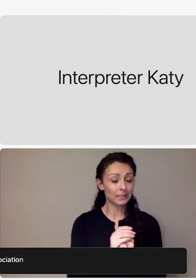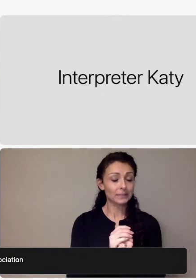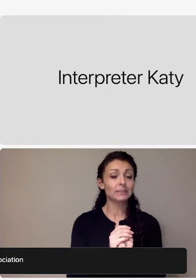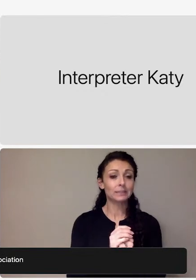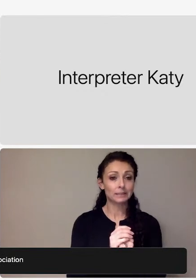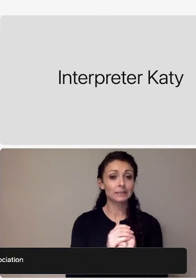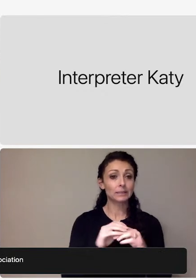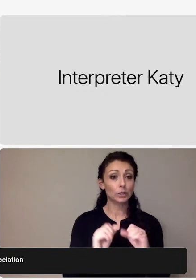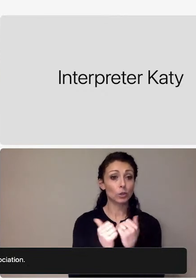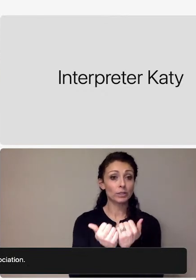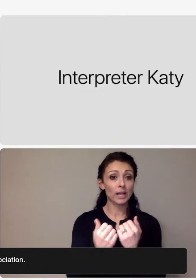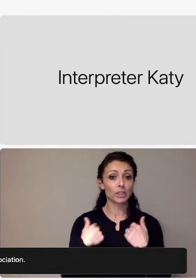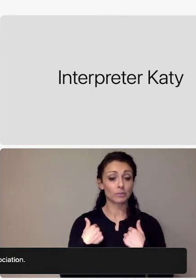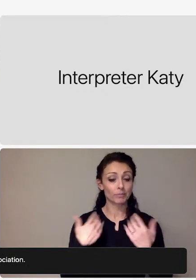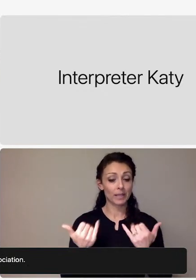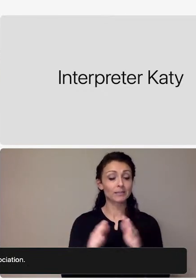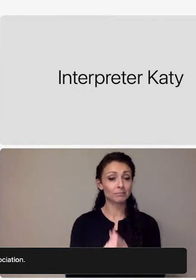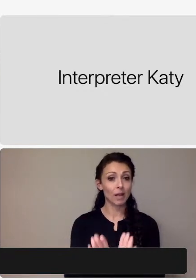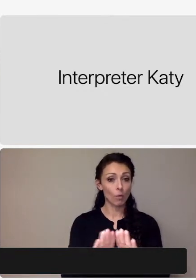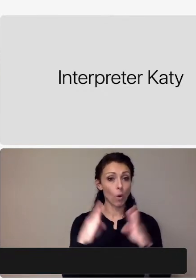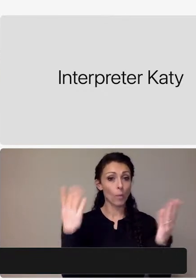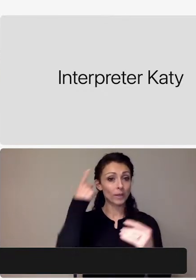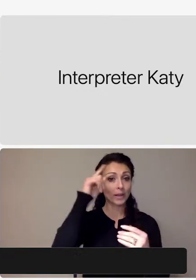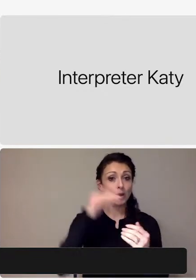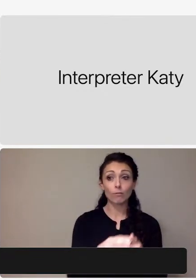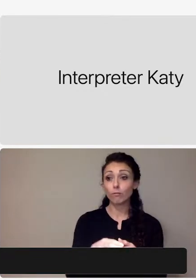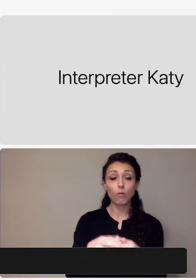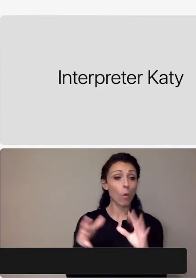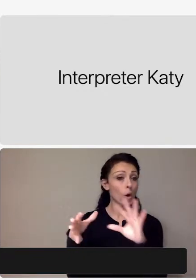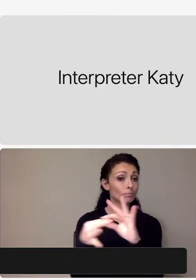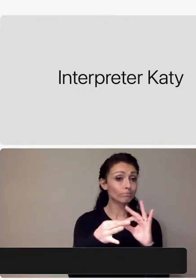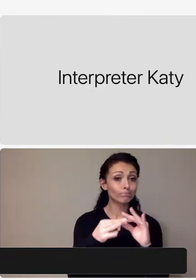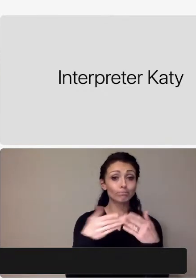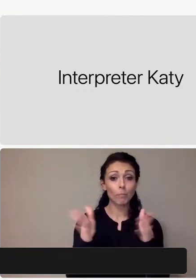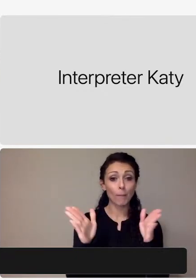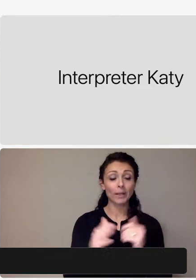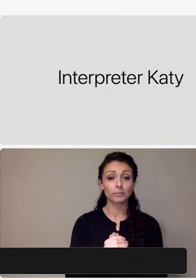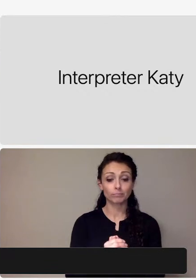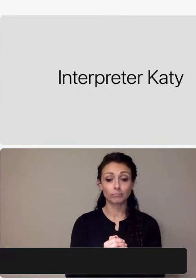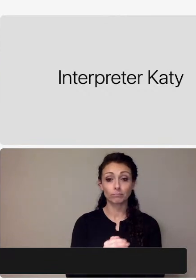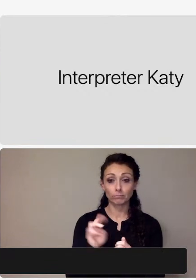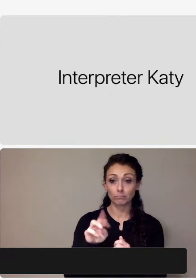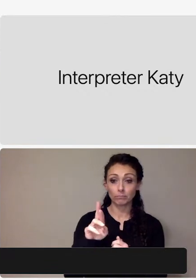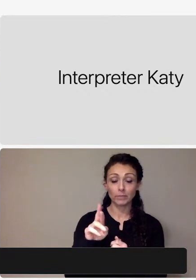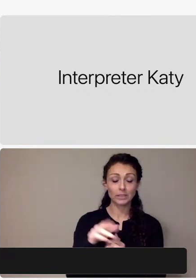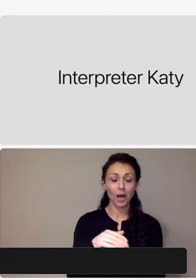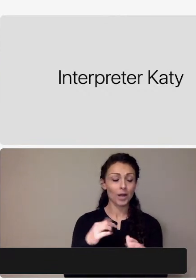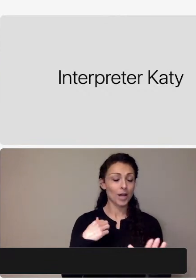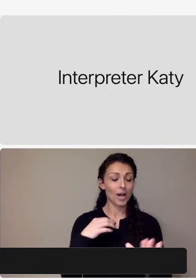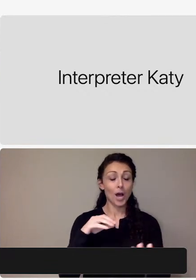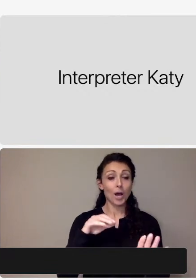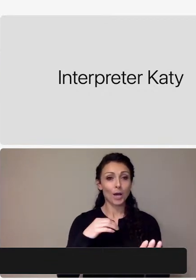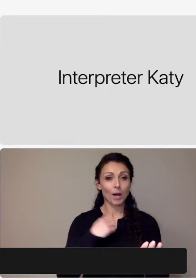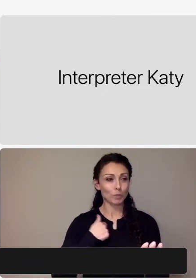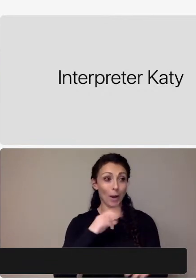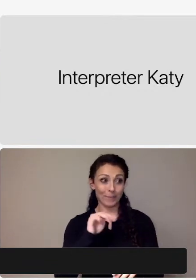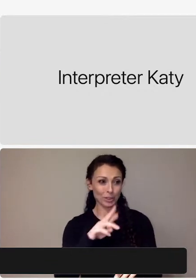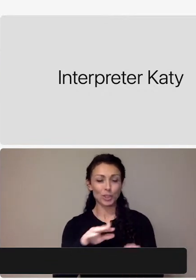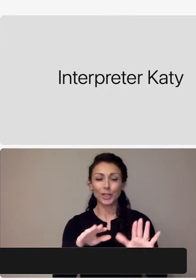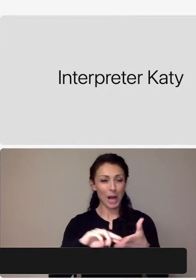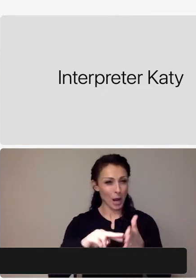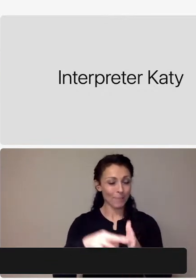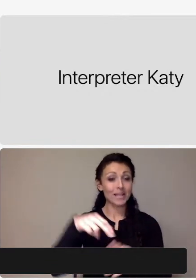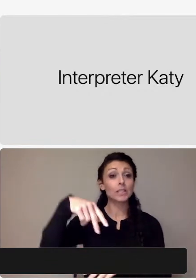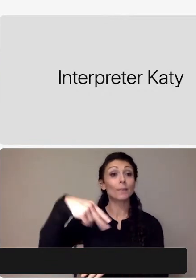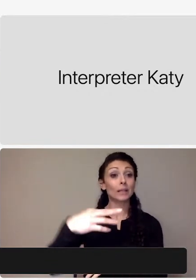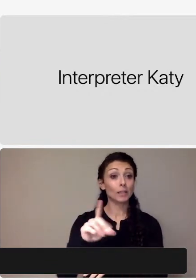i will now open this for club public hearing mr ortiz dr ortiz i'm sorry that's okay good